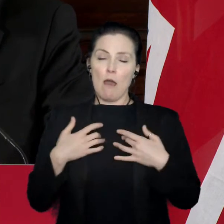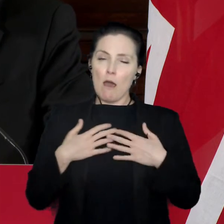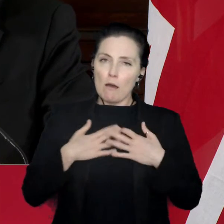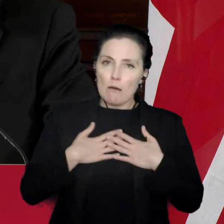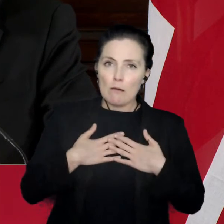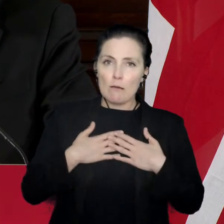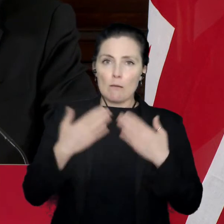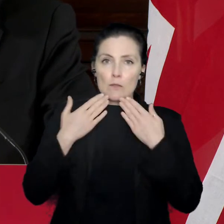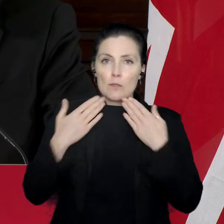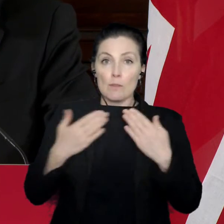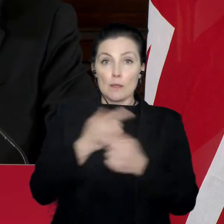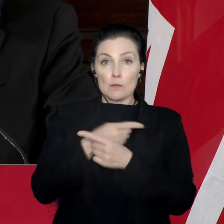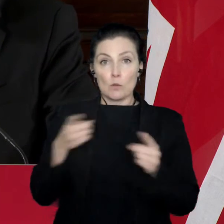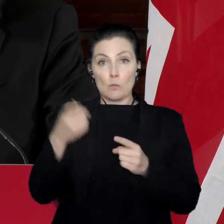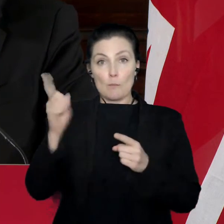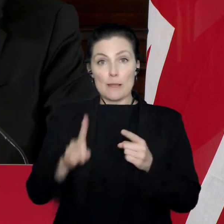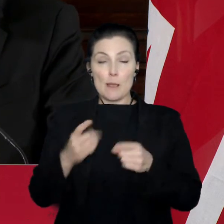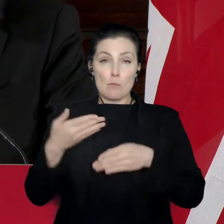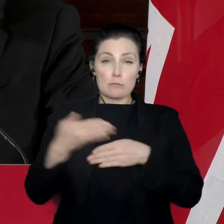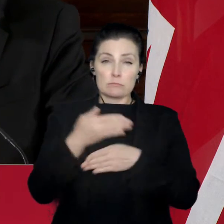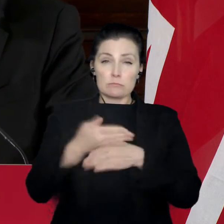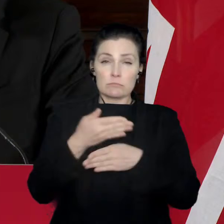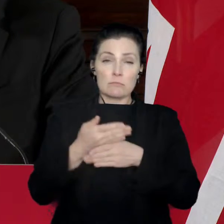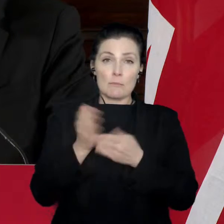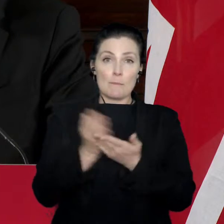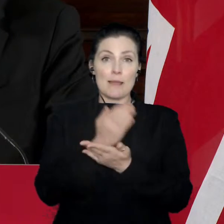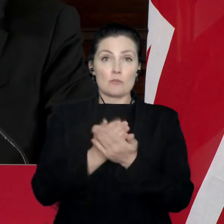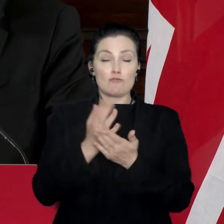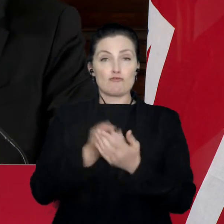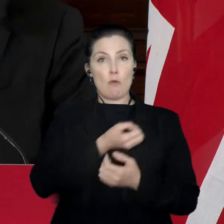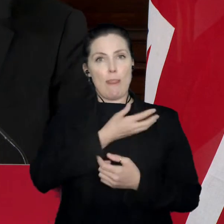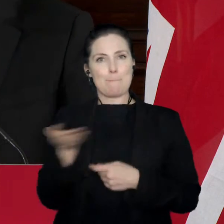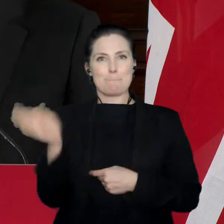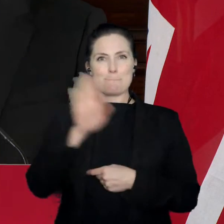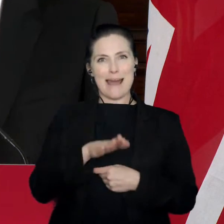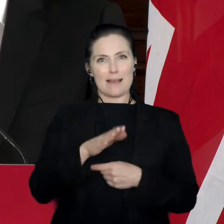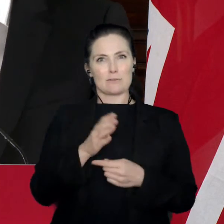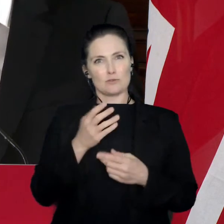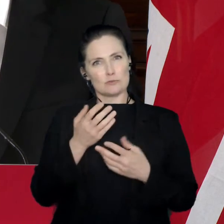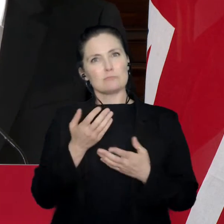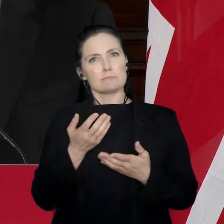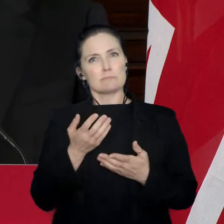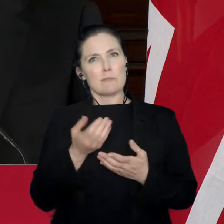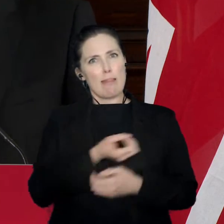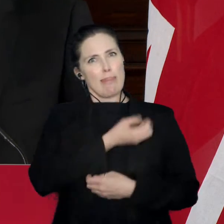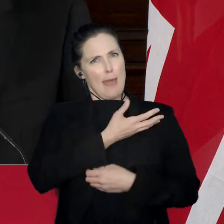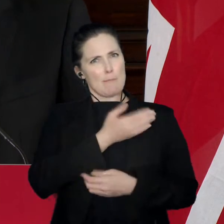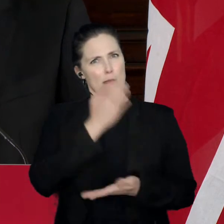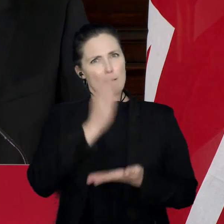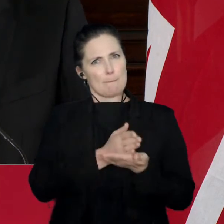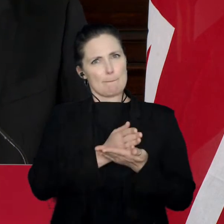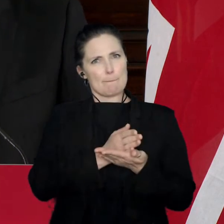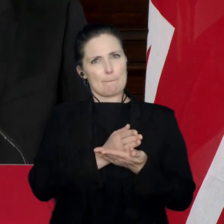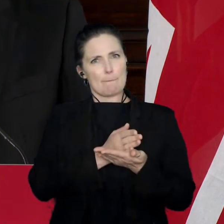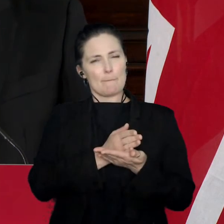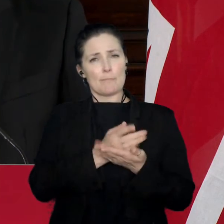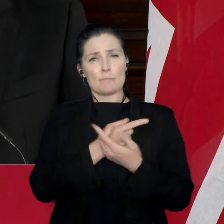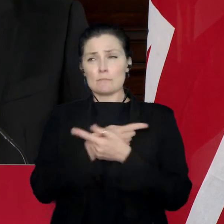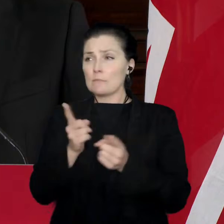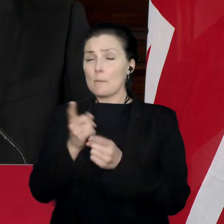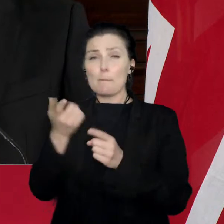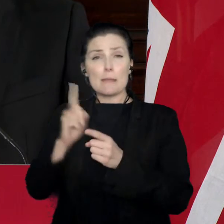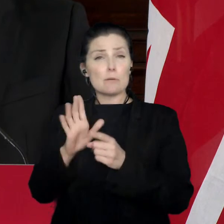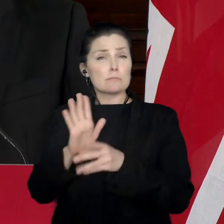track. All those inside and outside the party who've made it their mission to restore, renew